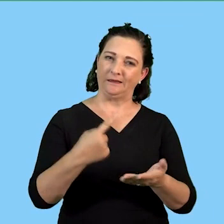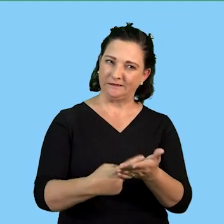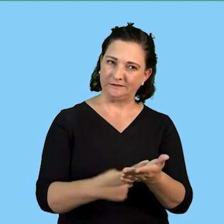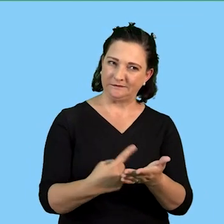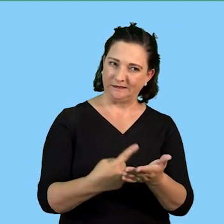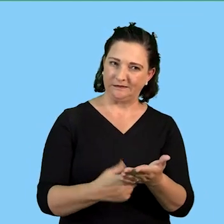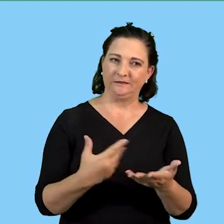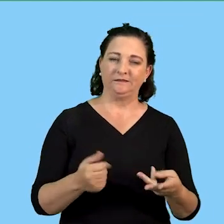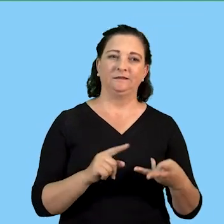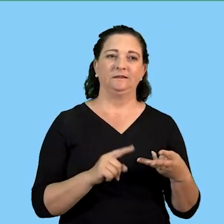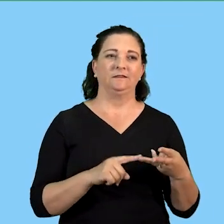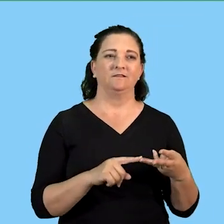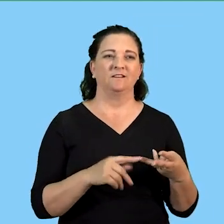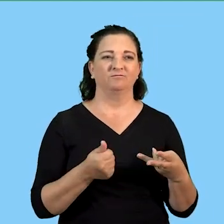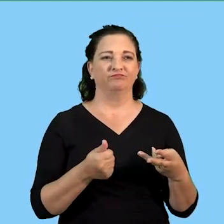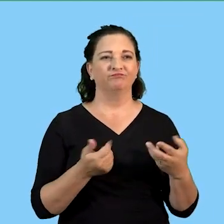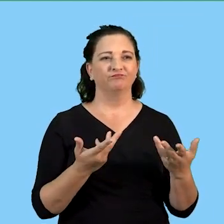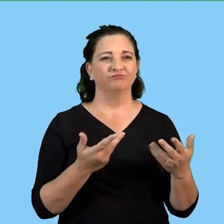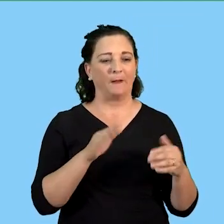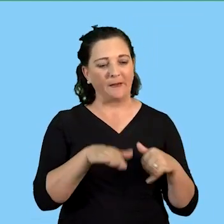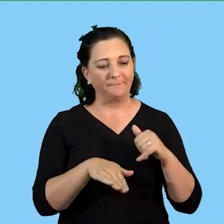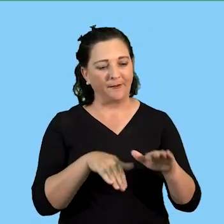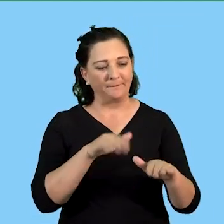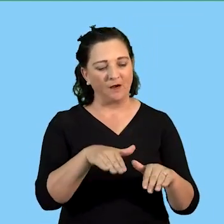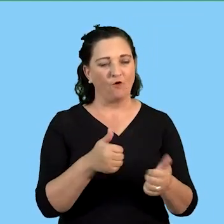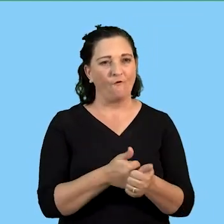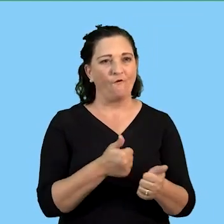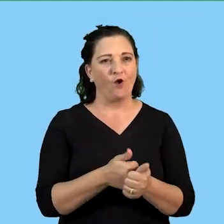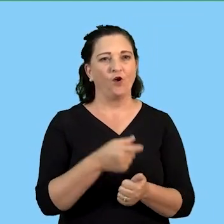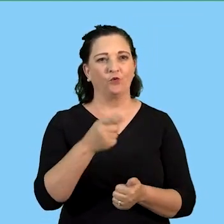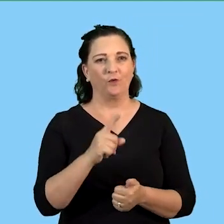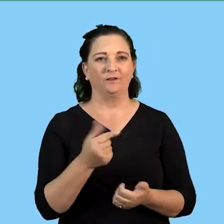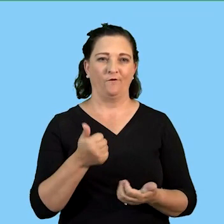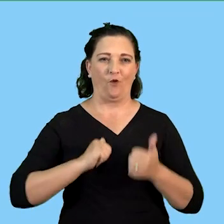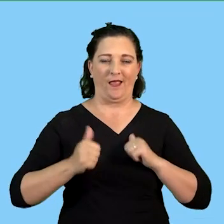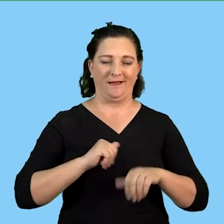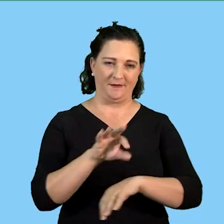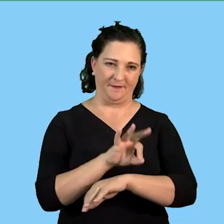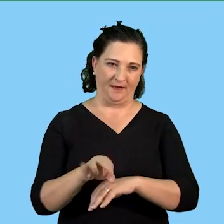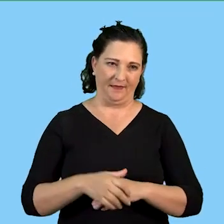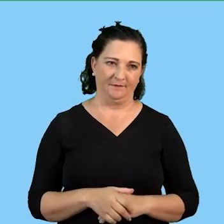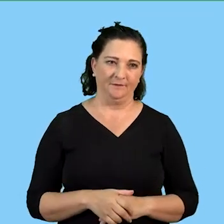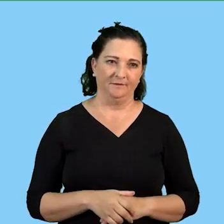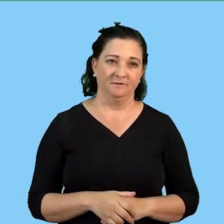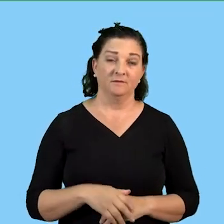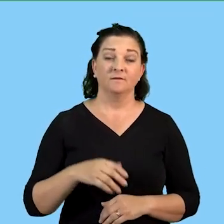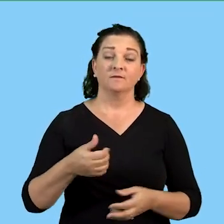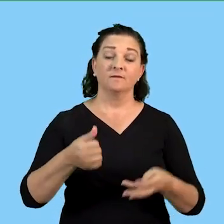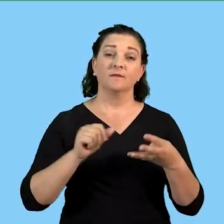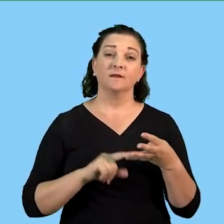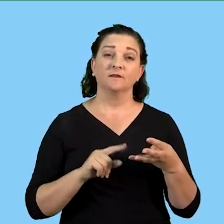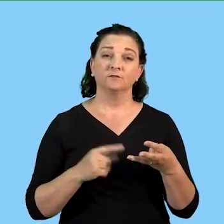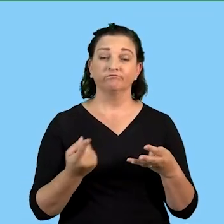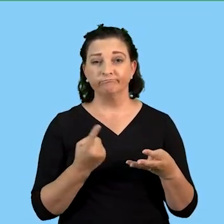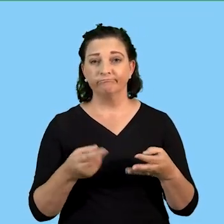an action plan, and also outline the stages of an action plan or steps to follow when drawing up an